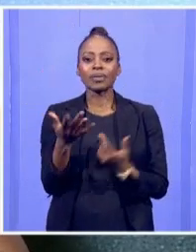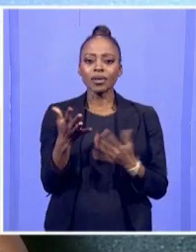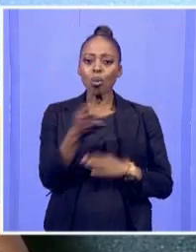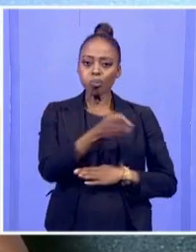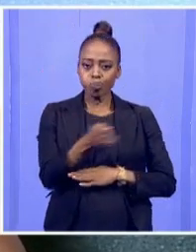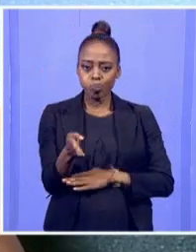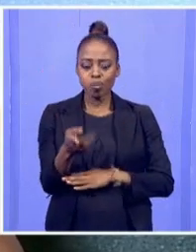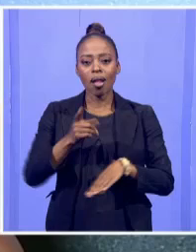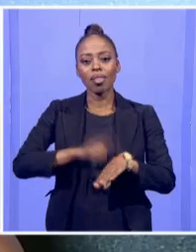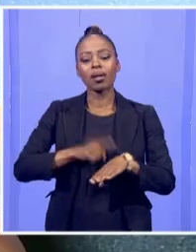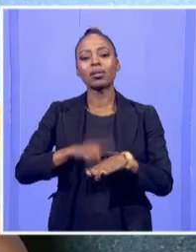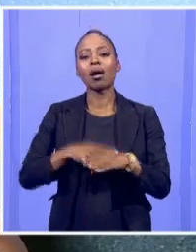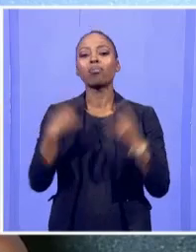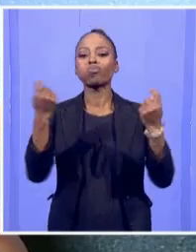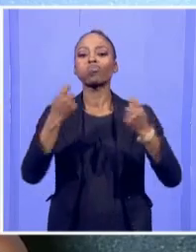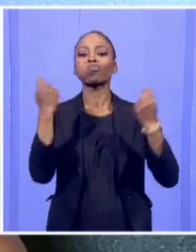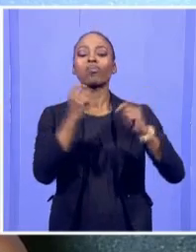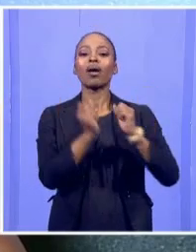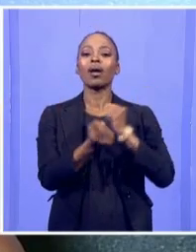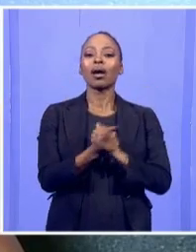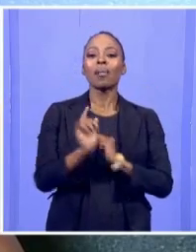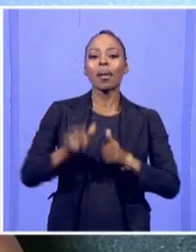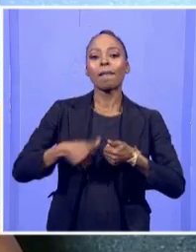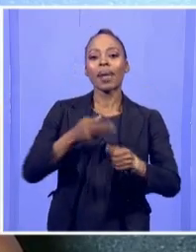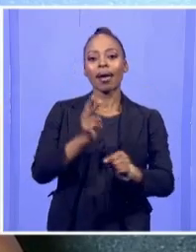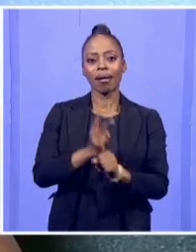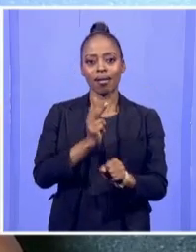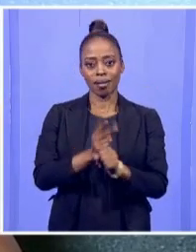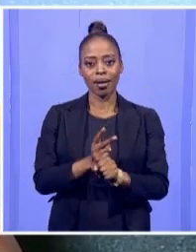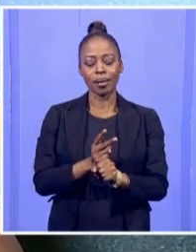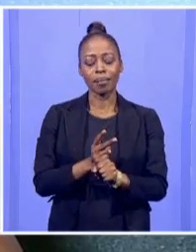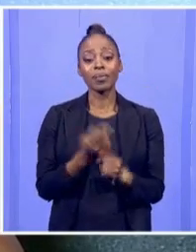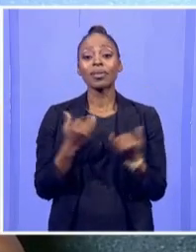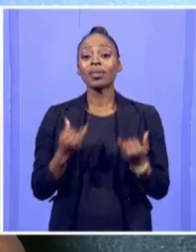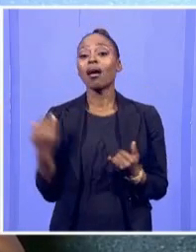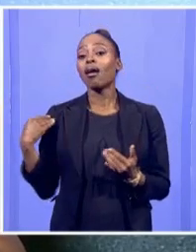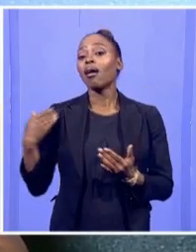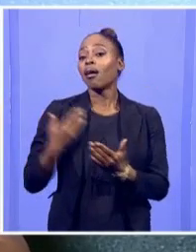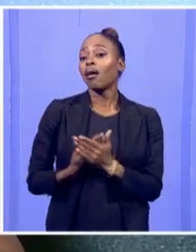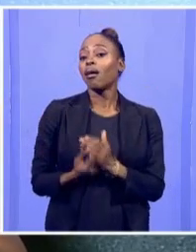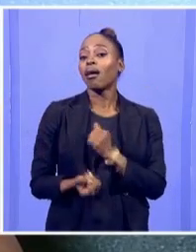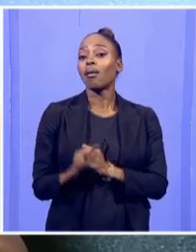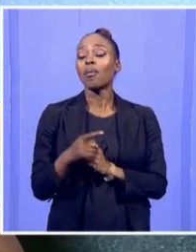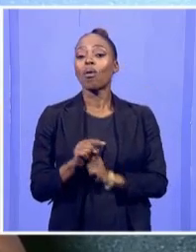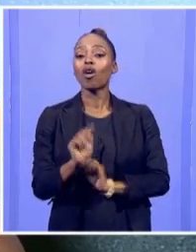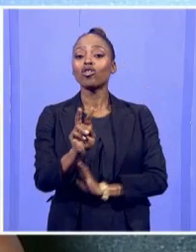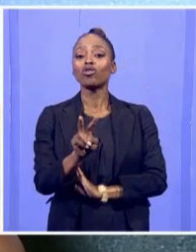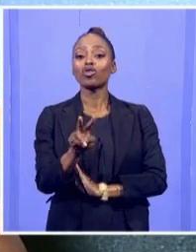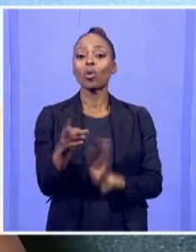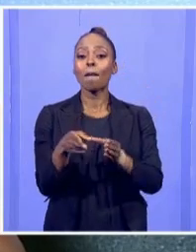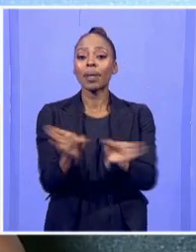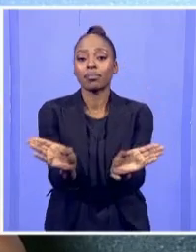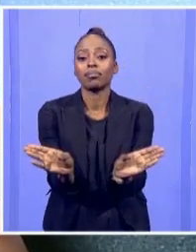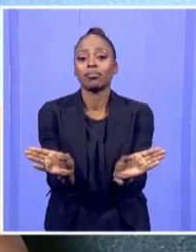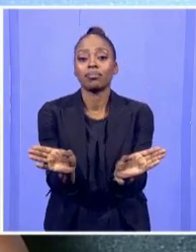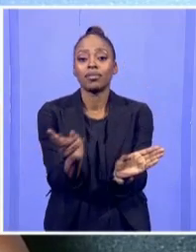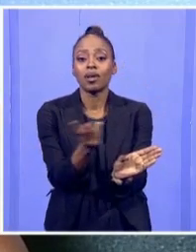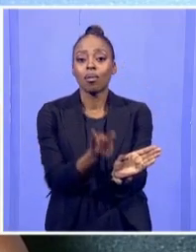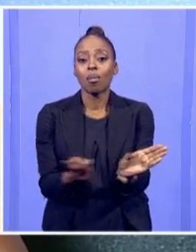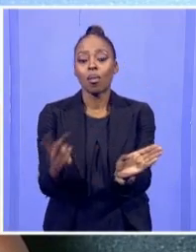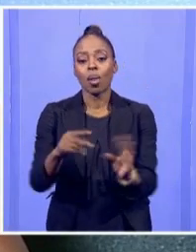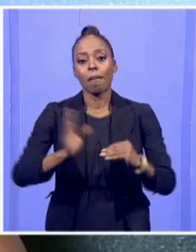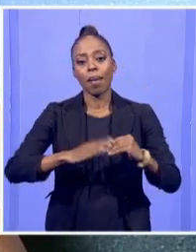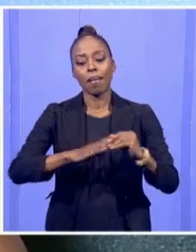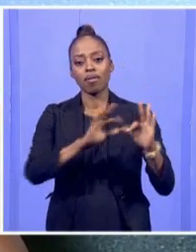present during a ceremony to restore that status. So what has been happening is that there are two factions, both members of